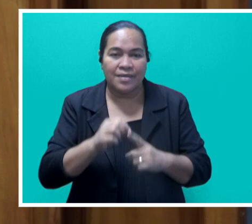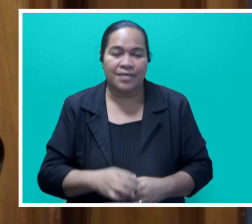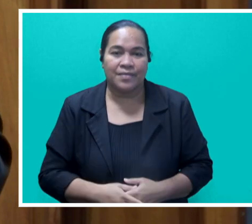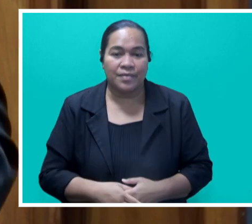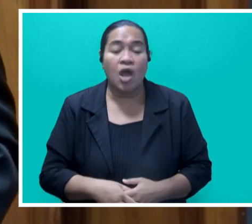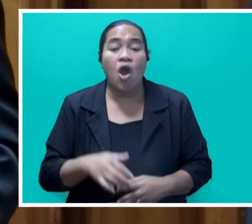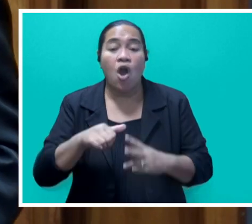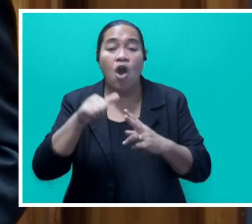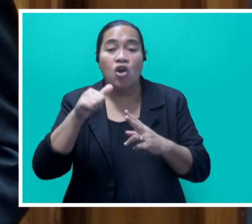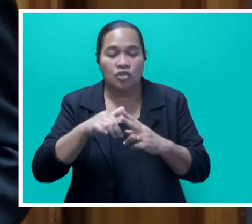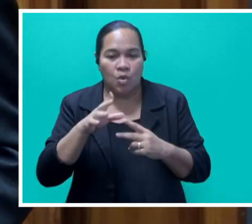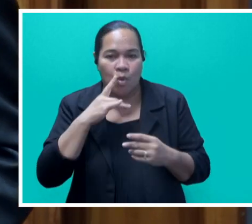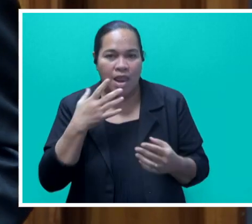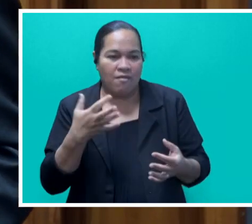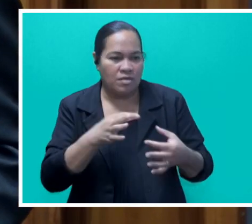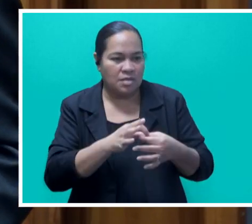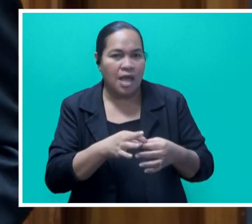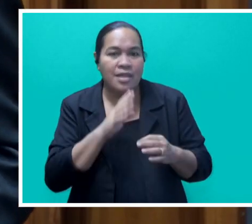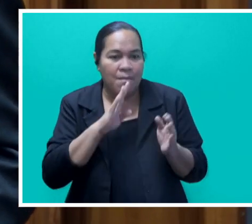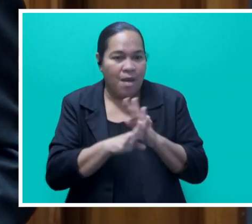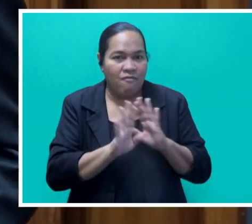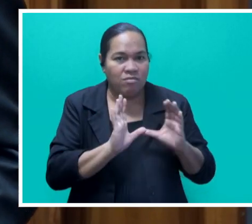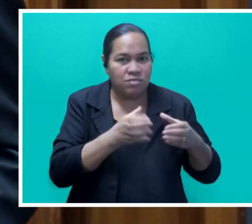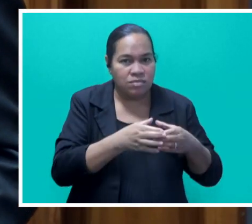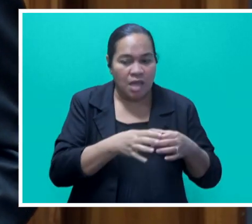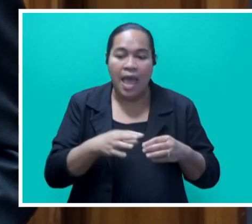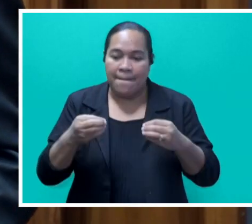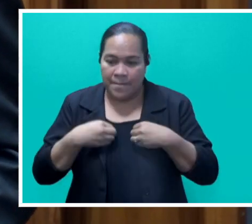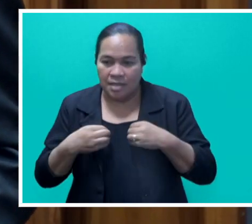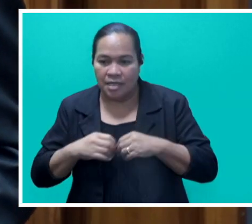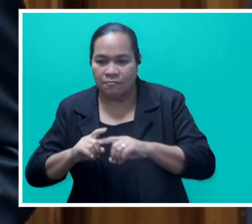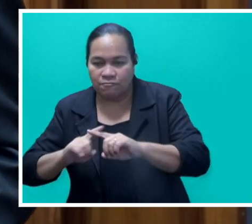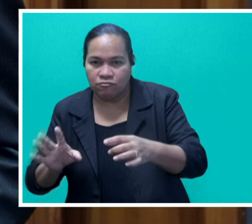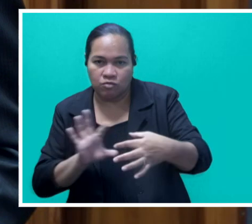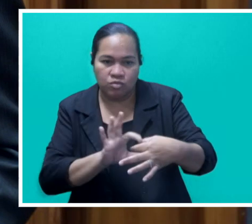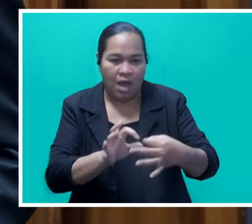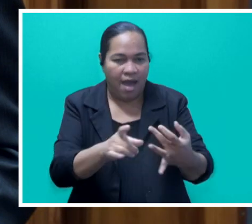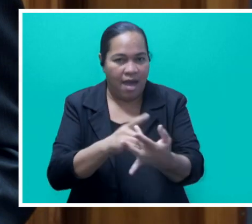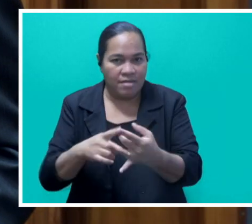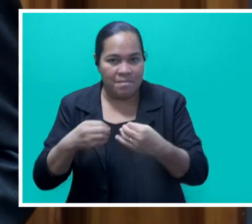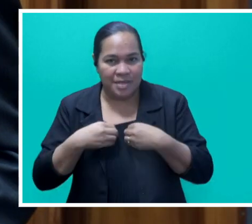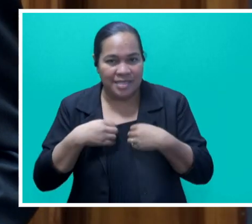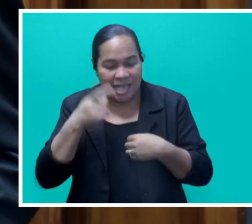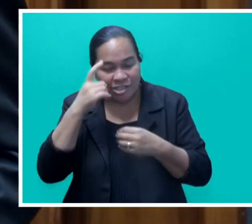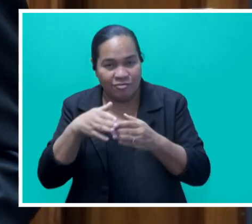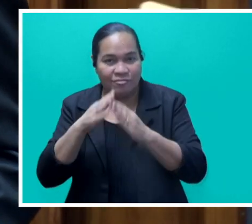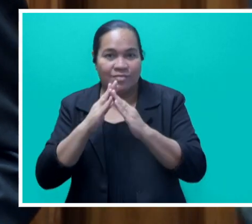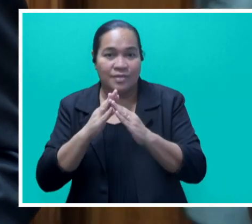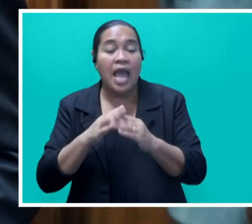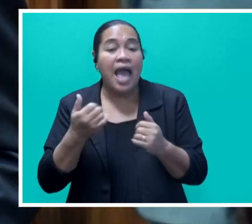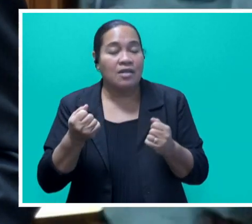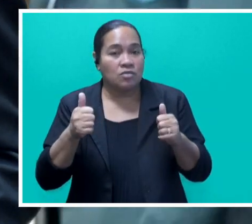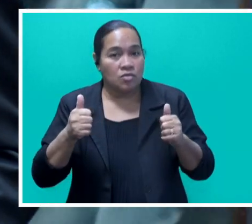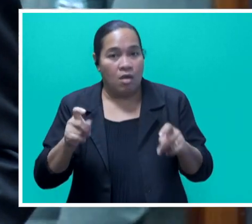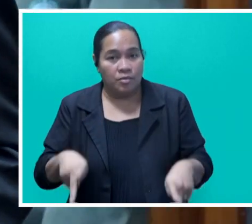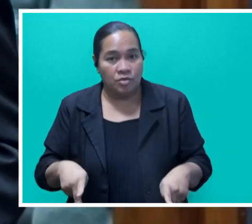leverage public-private partnership and business-to-business initiatives, and it has an opportunity to deliver